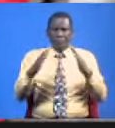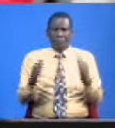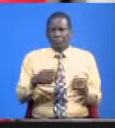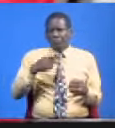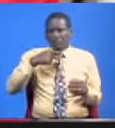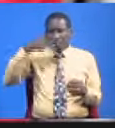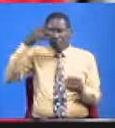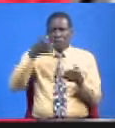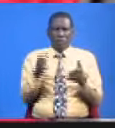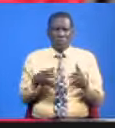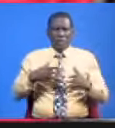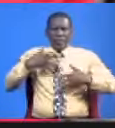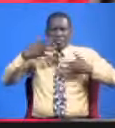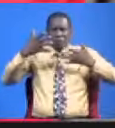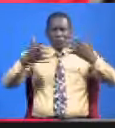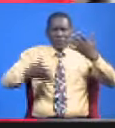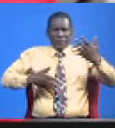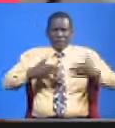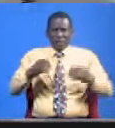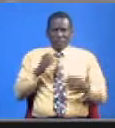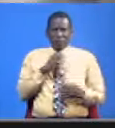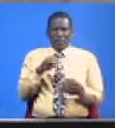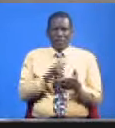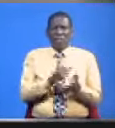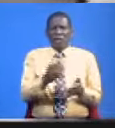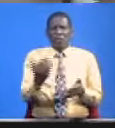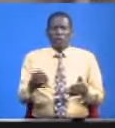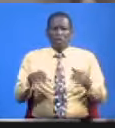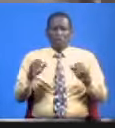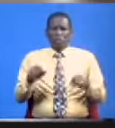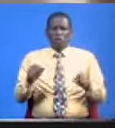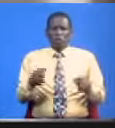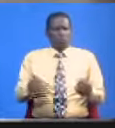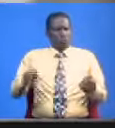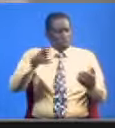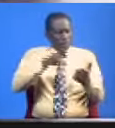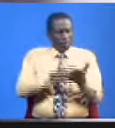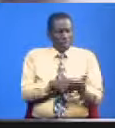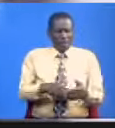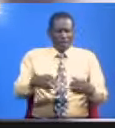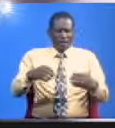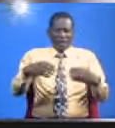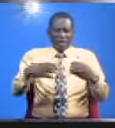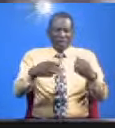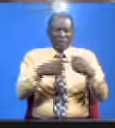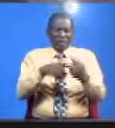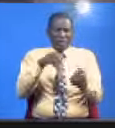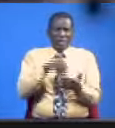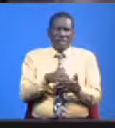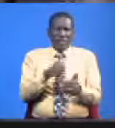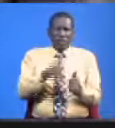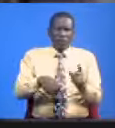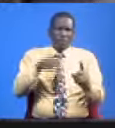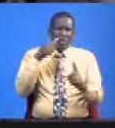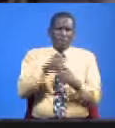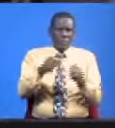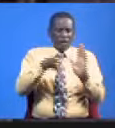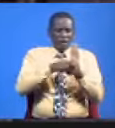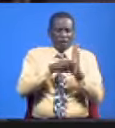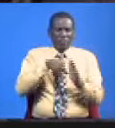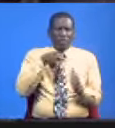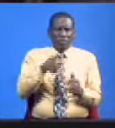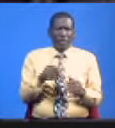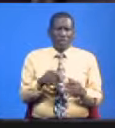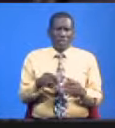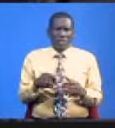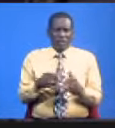are now expressing their fears that their children might be forced to repeat the grade, which will impact negatively on their morale,